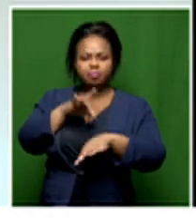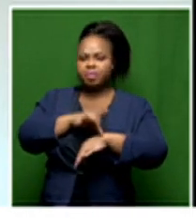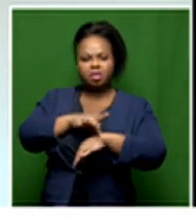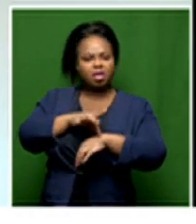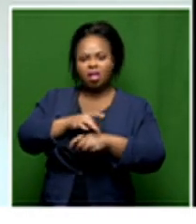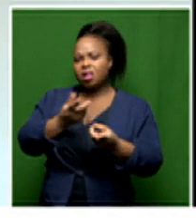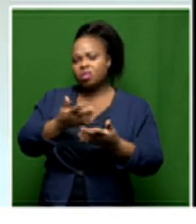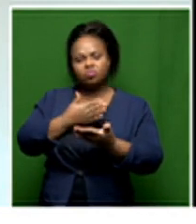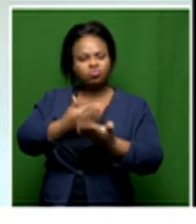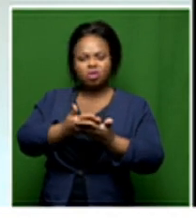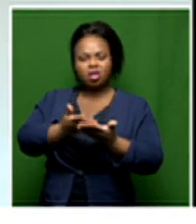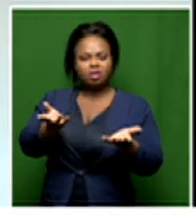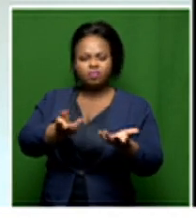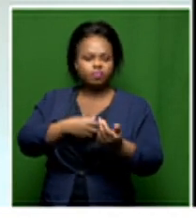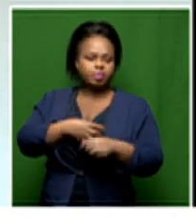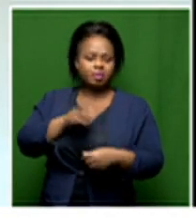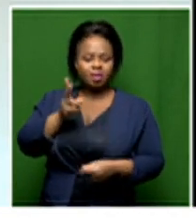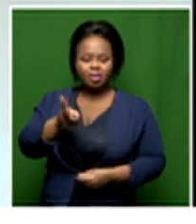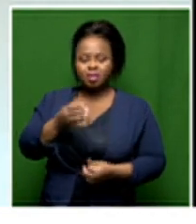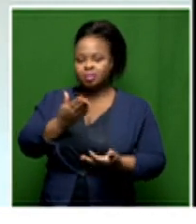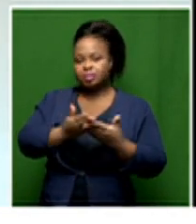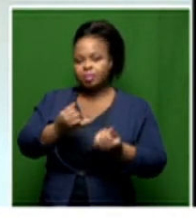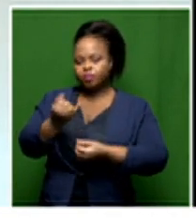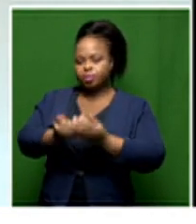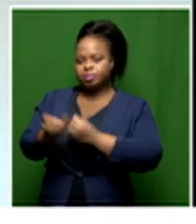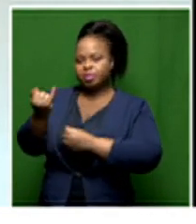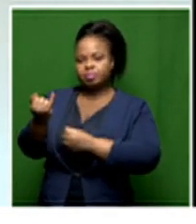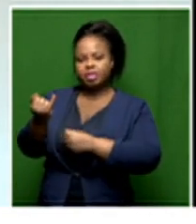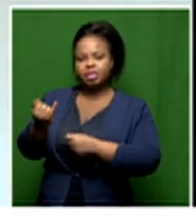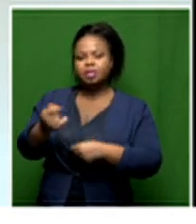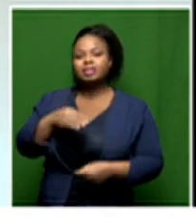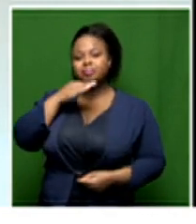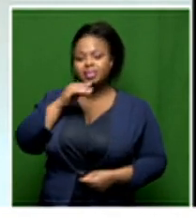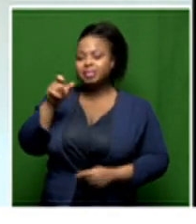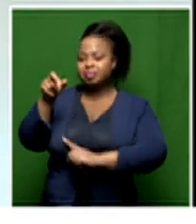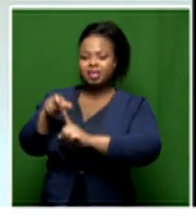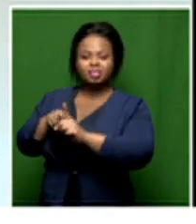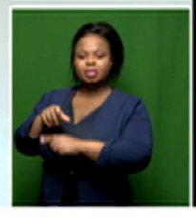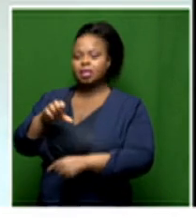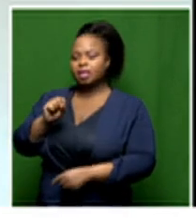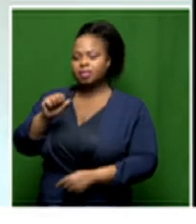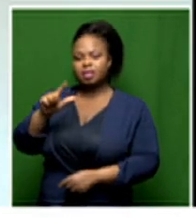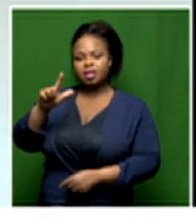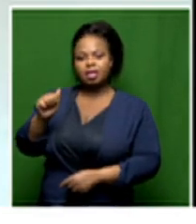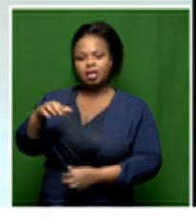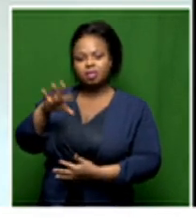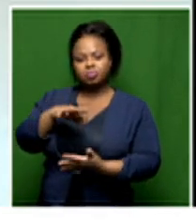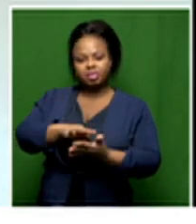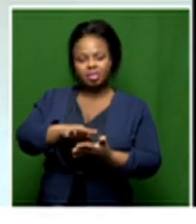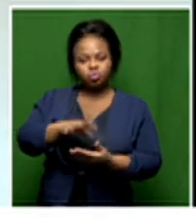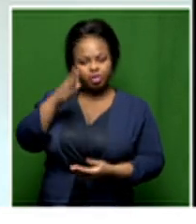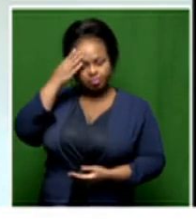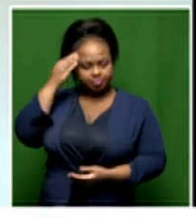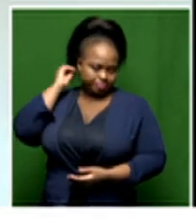with independent contractors, your SLAs that are signed between you and the organizations also have to evolve to take into account